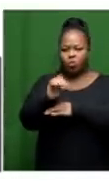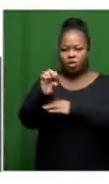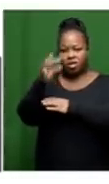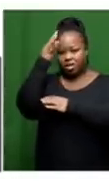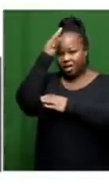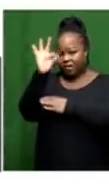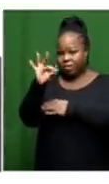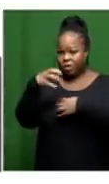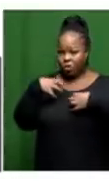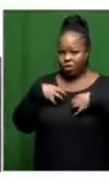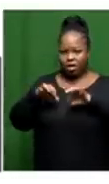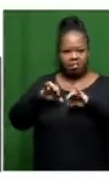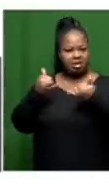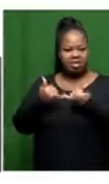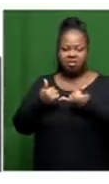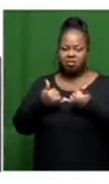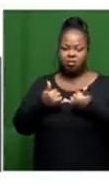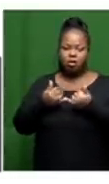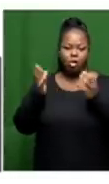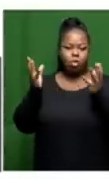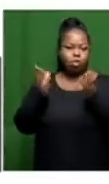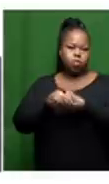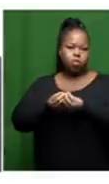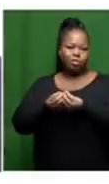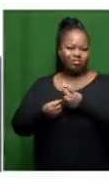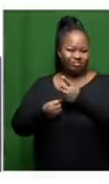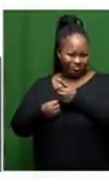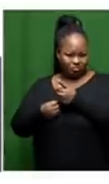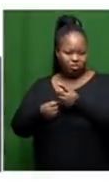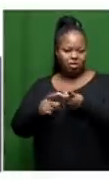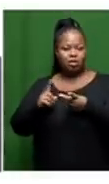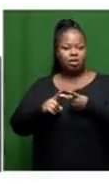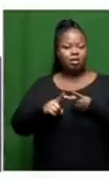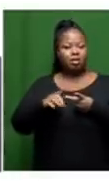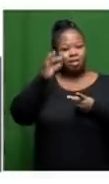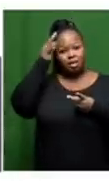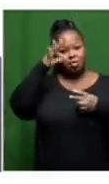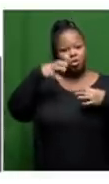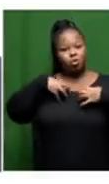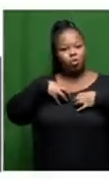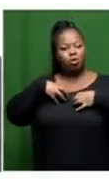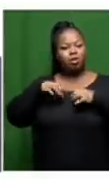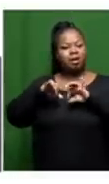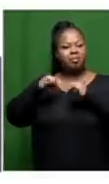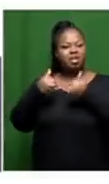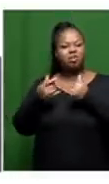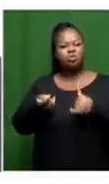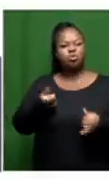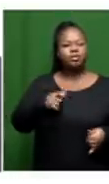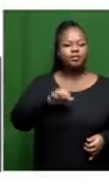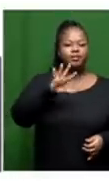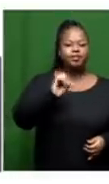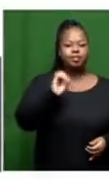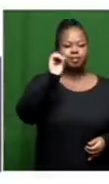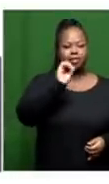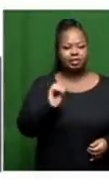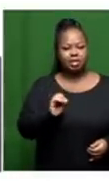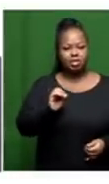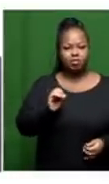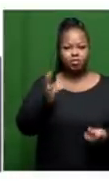the state-owned companies, and the state-owned companies account for about 50% of the budget